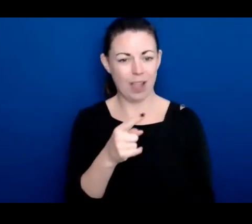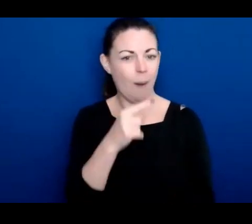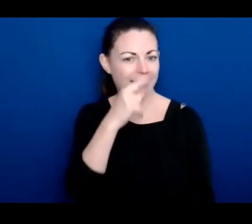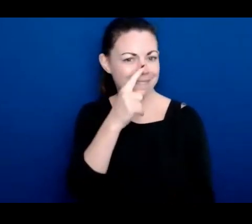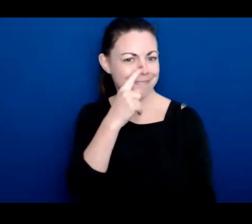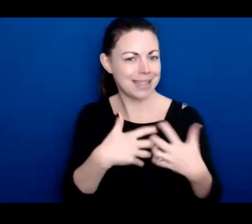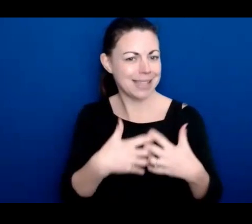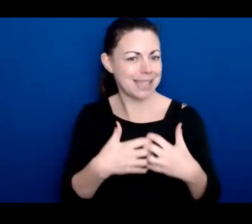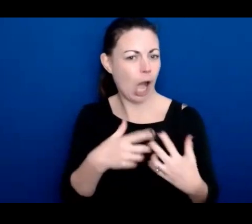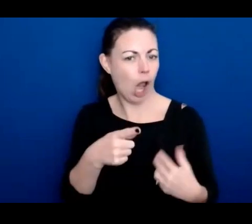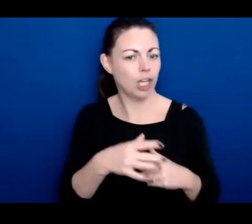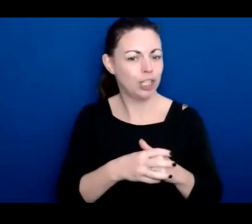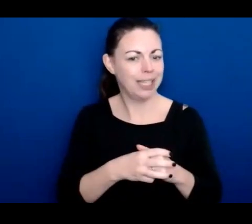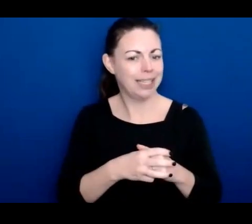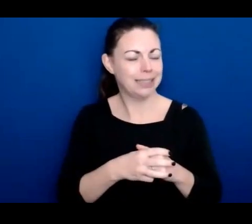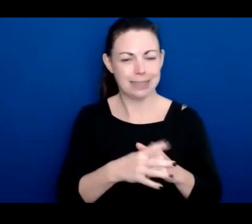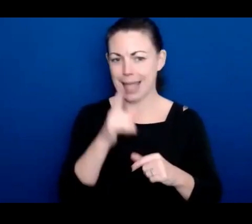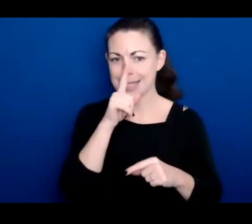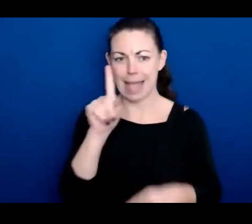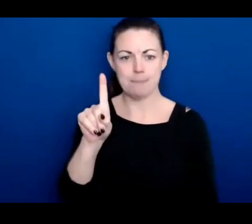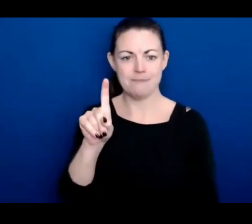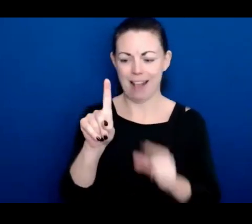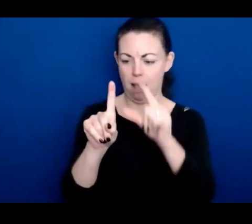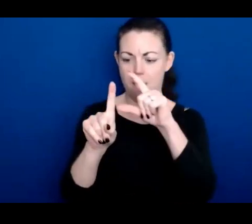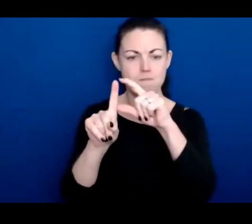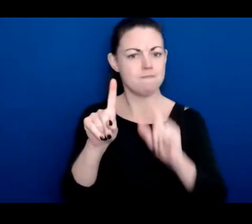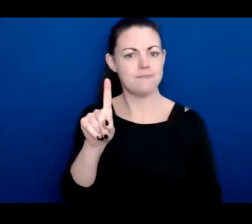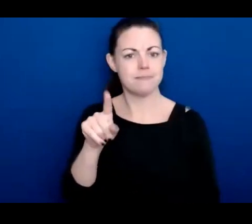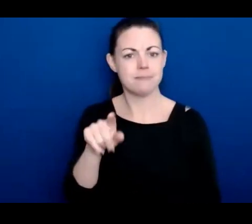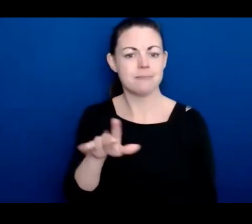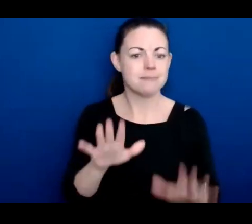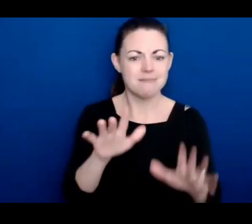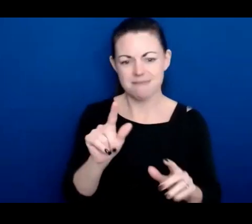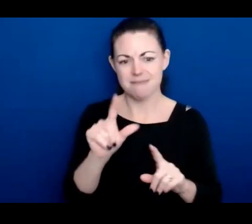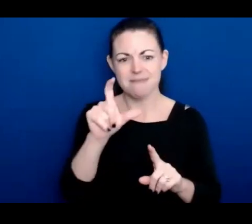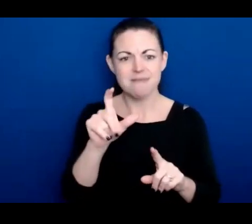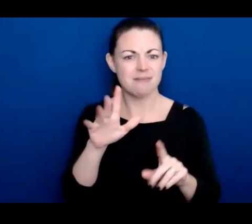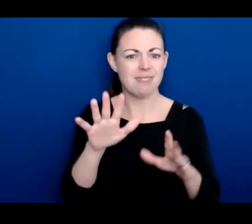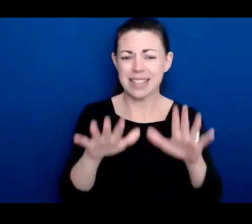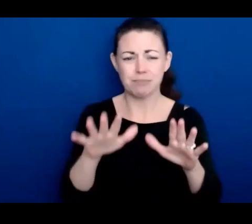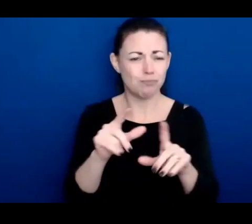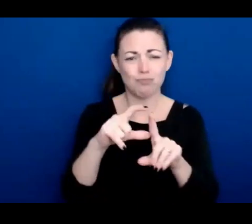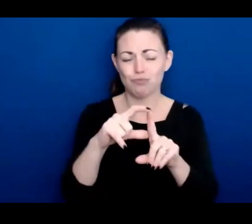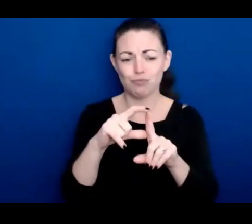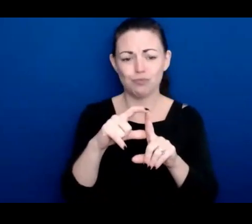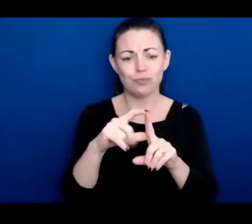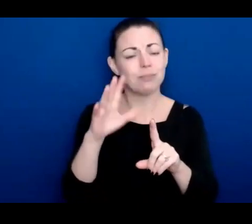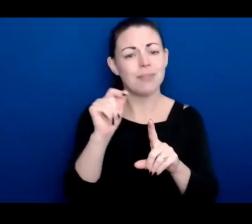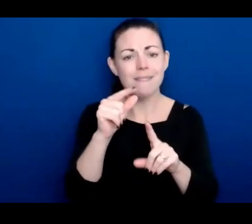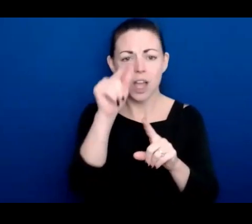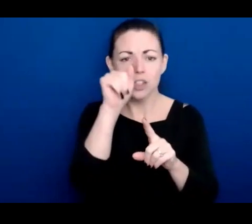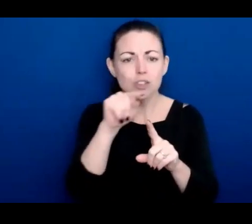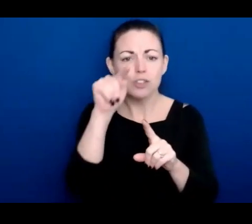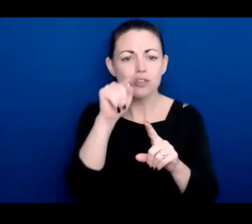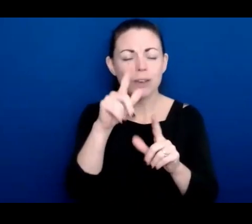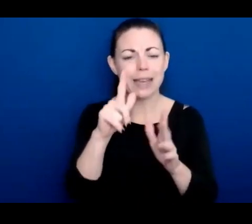of kit. It's about the size of your index finger, if you like, not much fatter, and it has like a little LCD screen there that tells you what